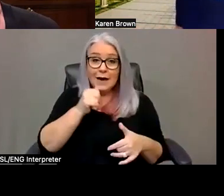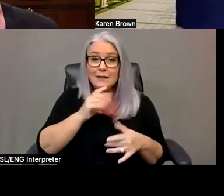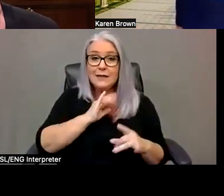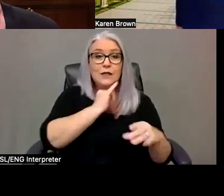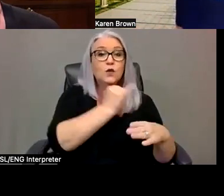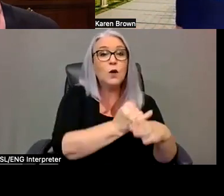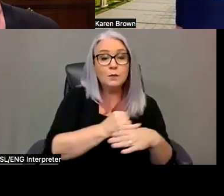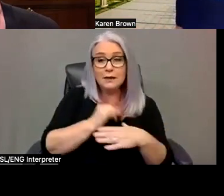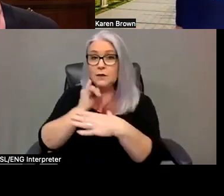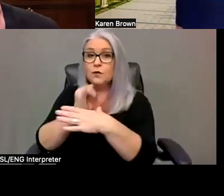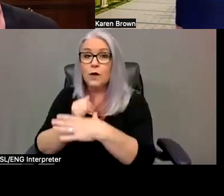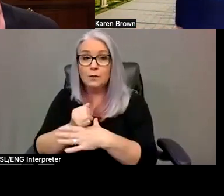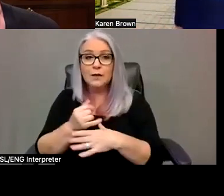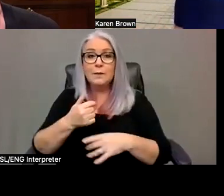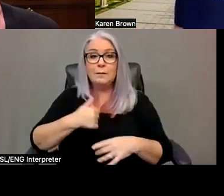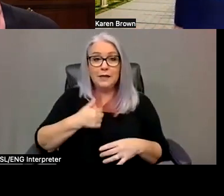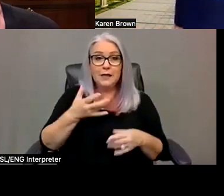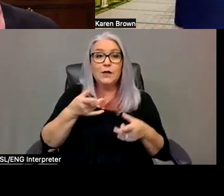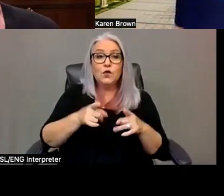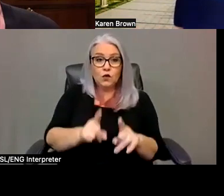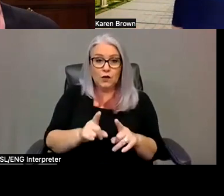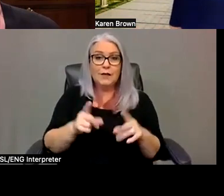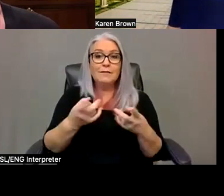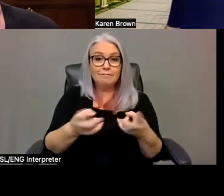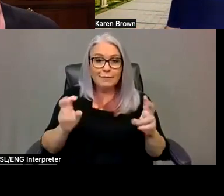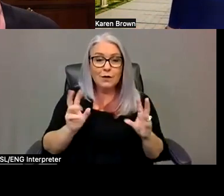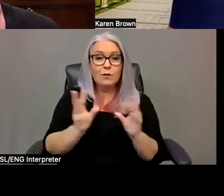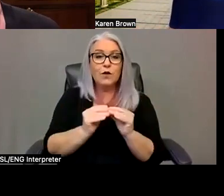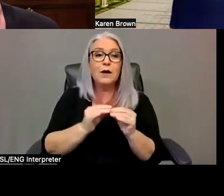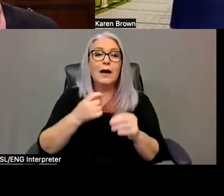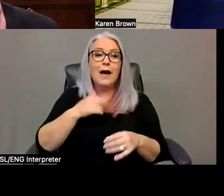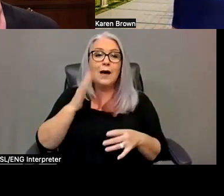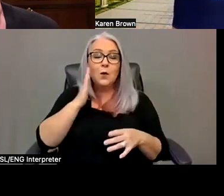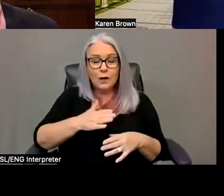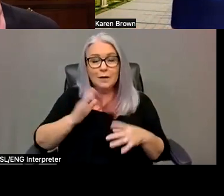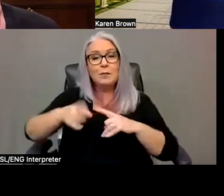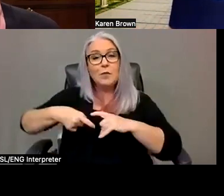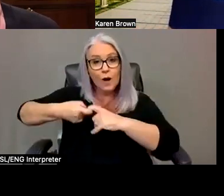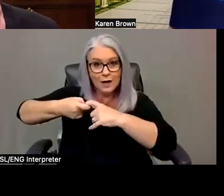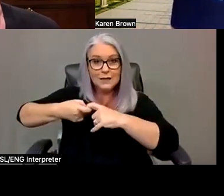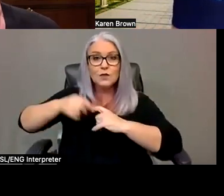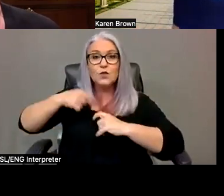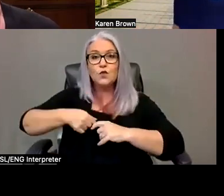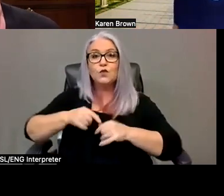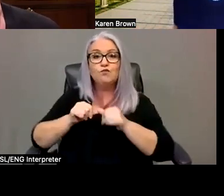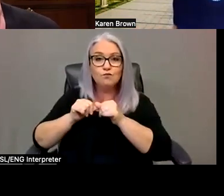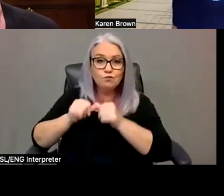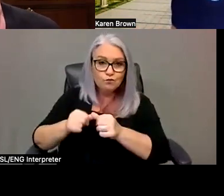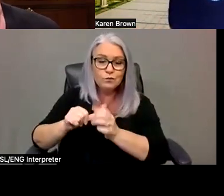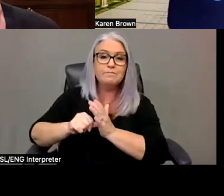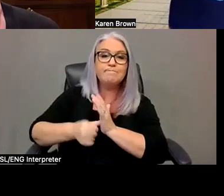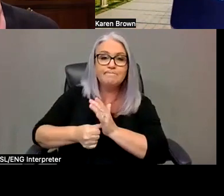one another or me during the forum. I will have the authority to pause the proceedings to enforce the ground rules and format.